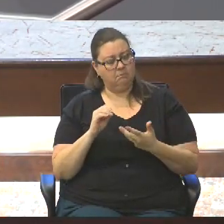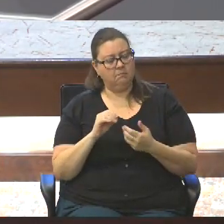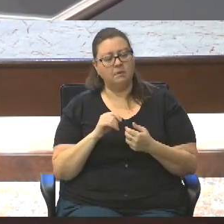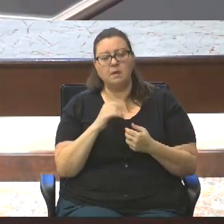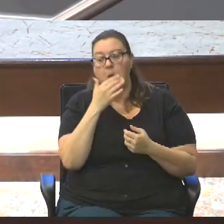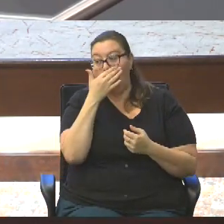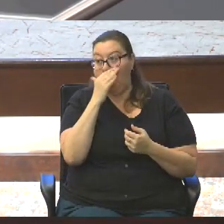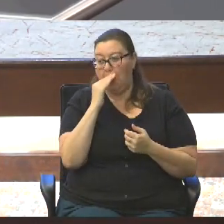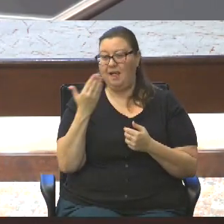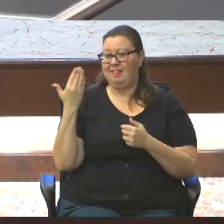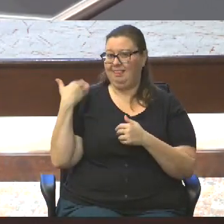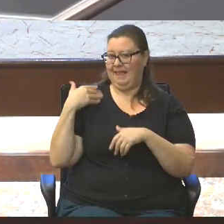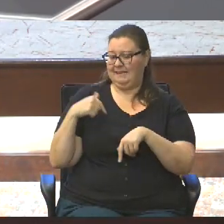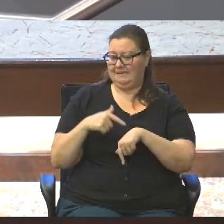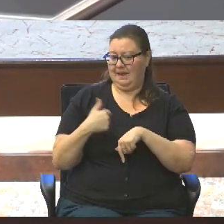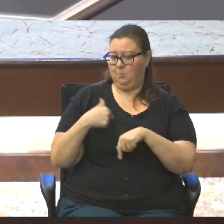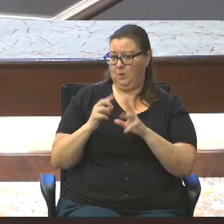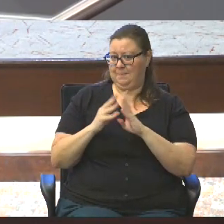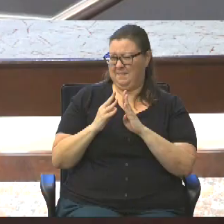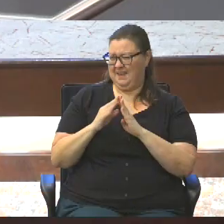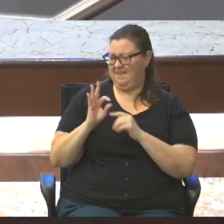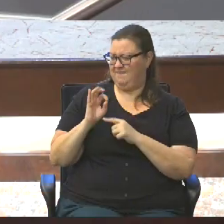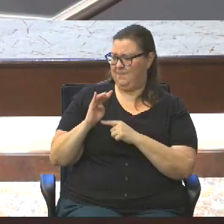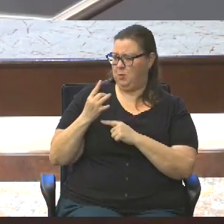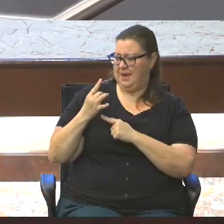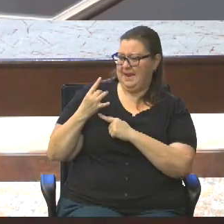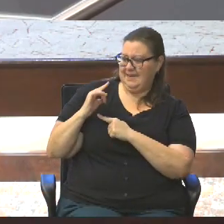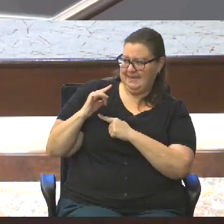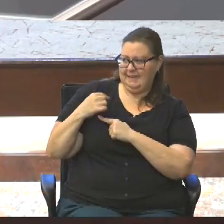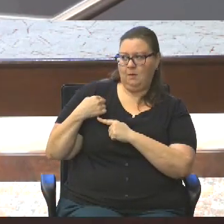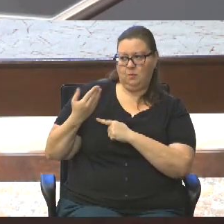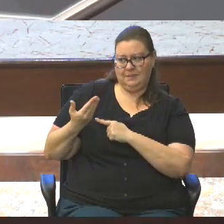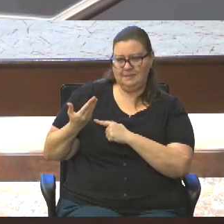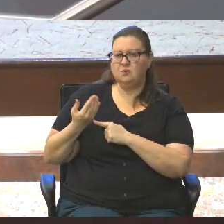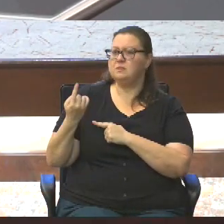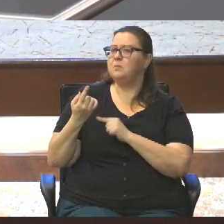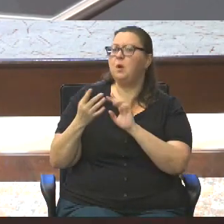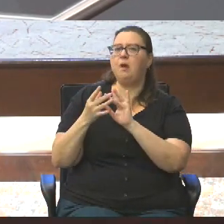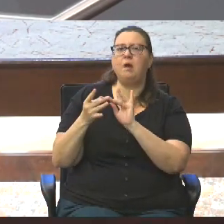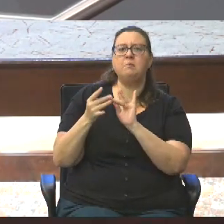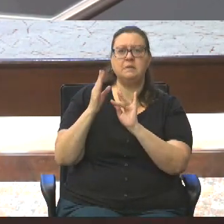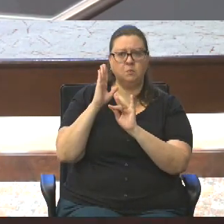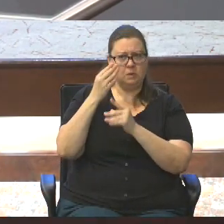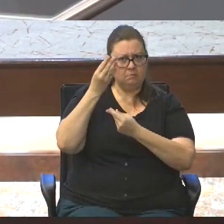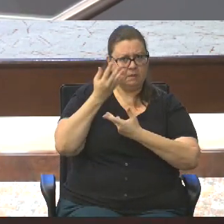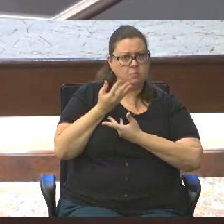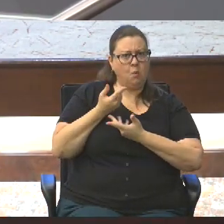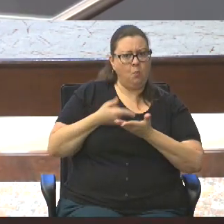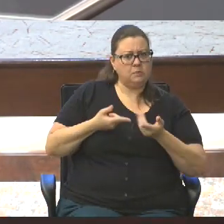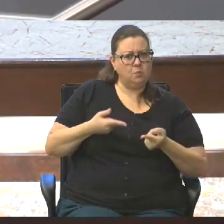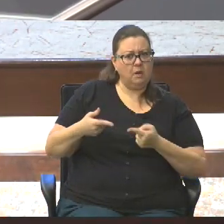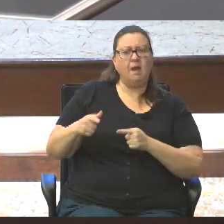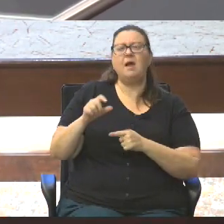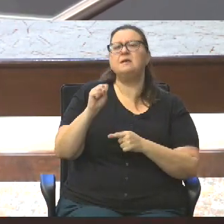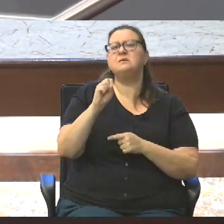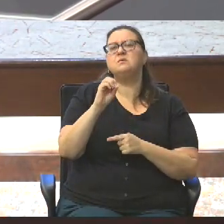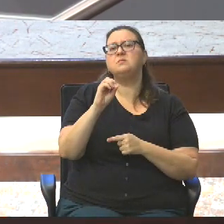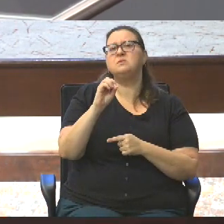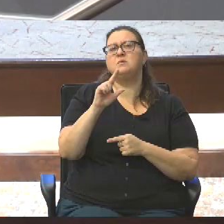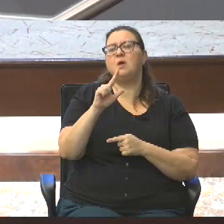I was here last meeting, February 18th. A comment was made that we would have an update on the Sol